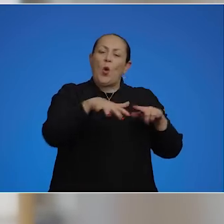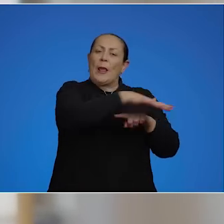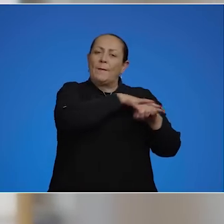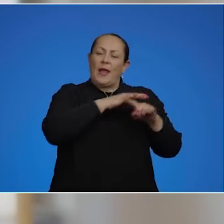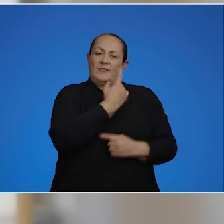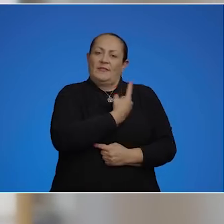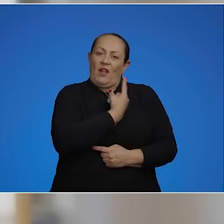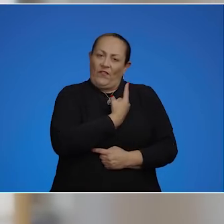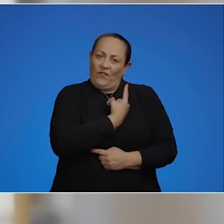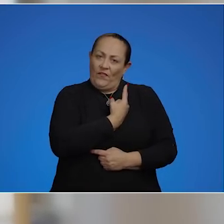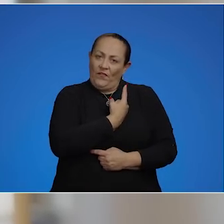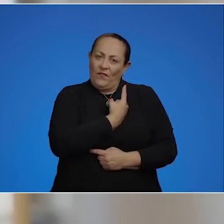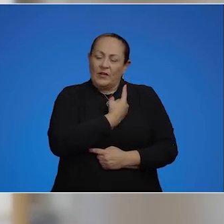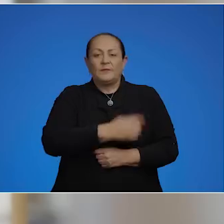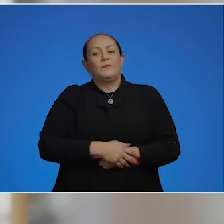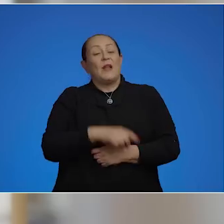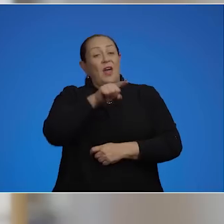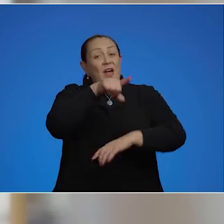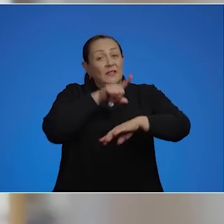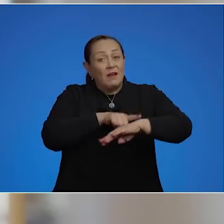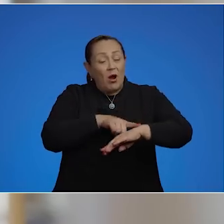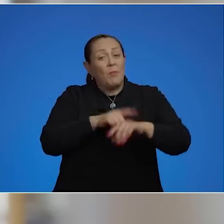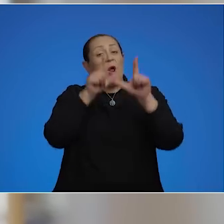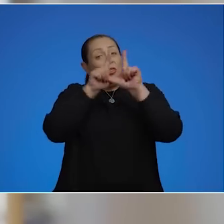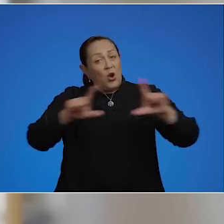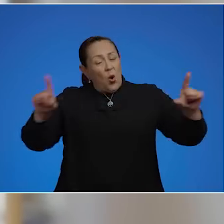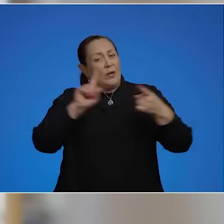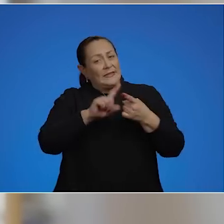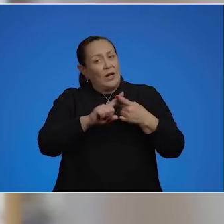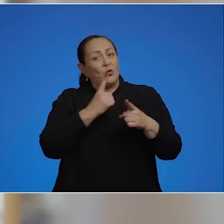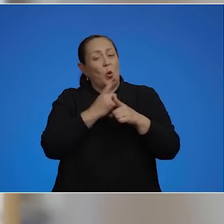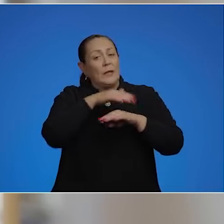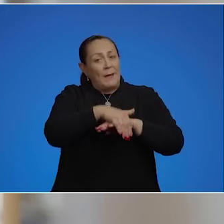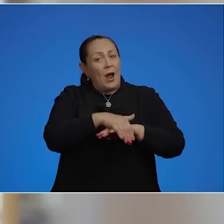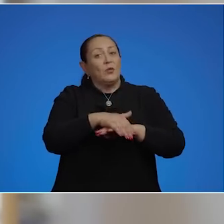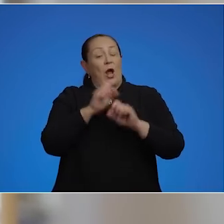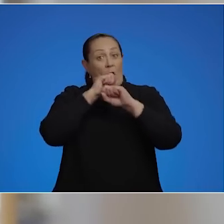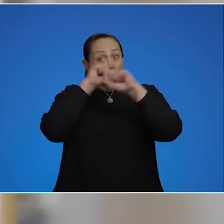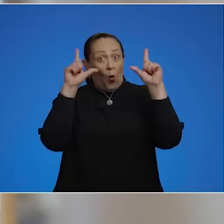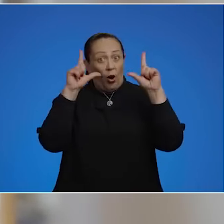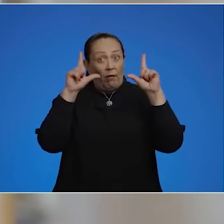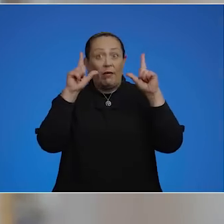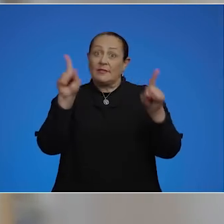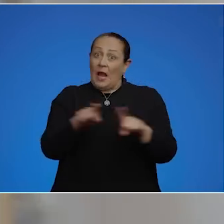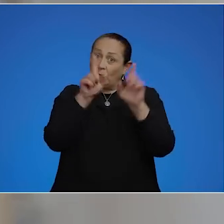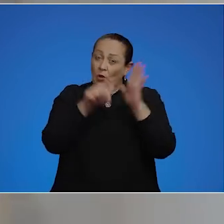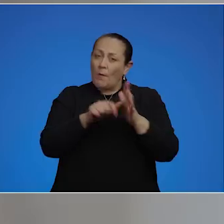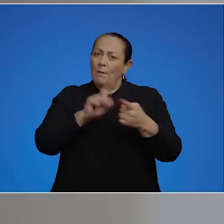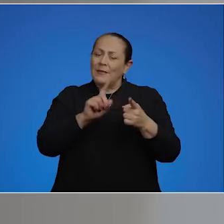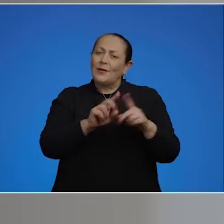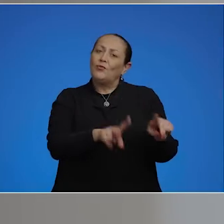lonely place by ourselves. Even at that time, our Lord is still referring to being vigilant and watchful.